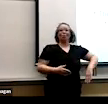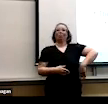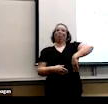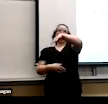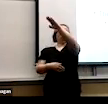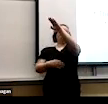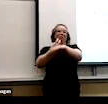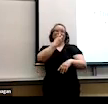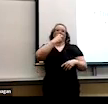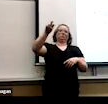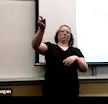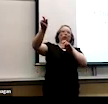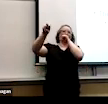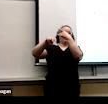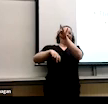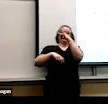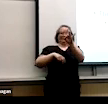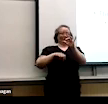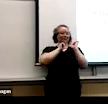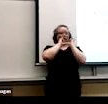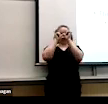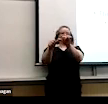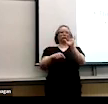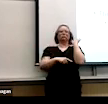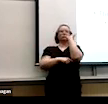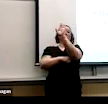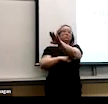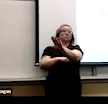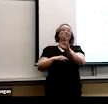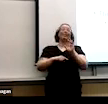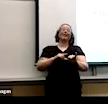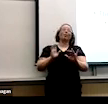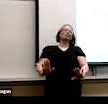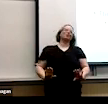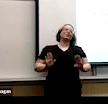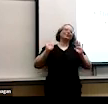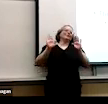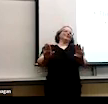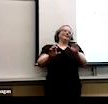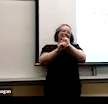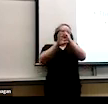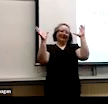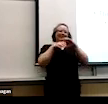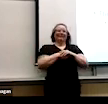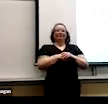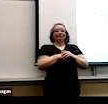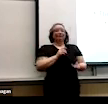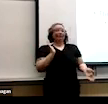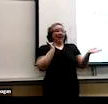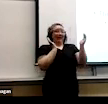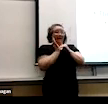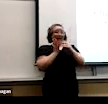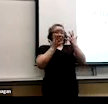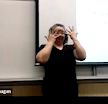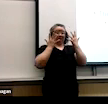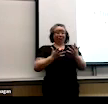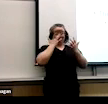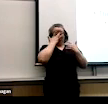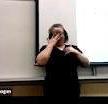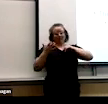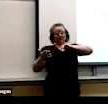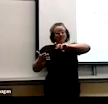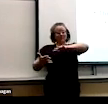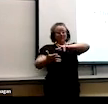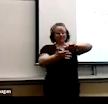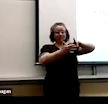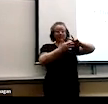there. And there is actually good evidence to support this. There's so little evidence about any of this stuff, but there is actually evidence to suggest that